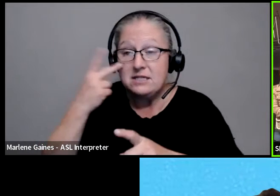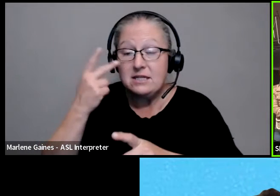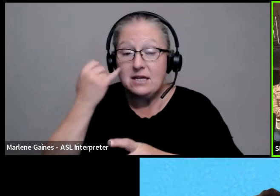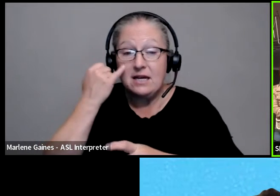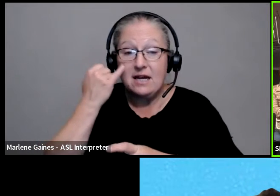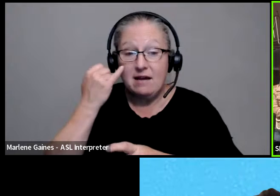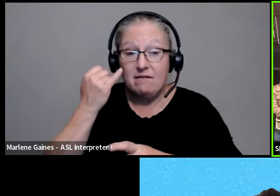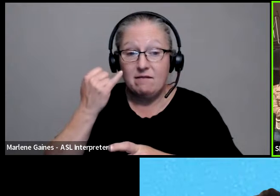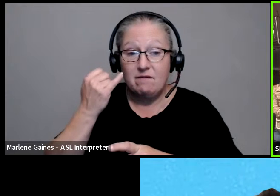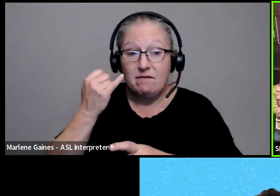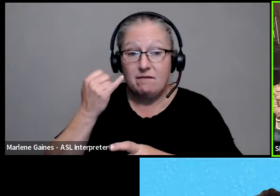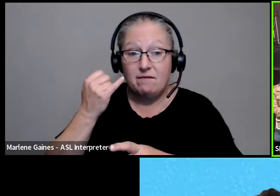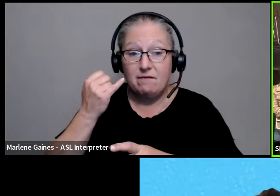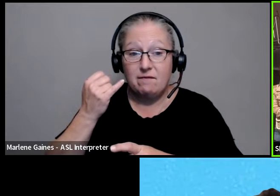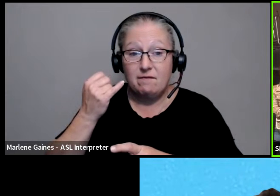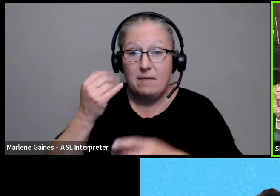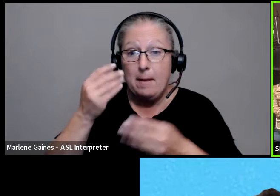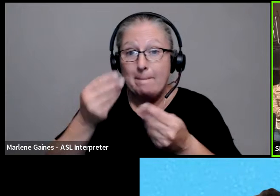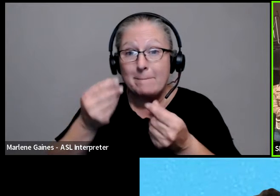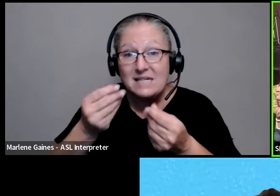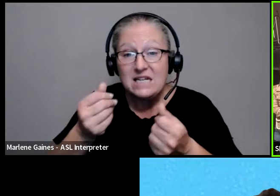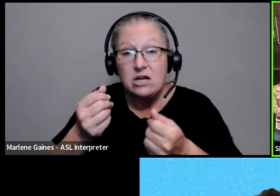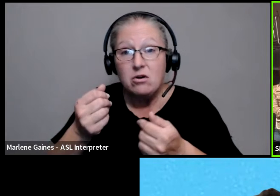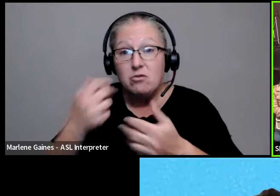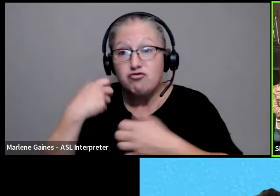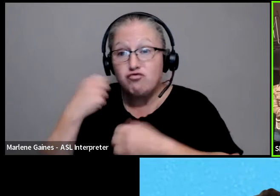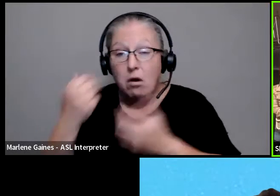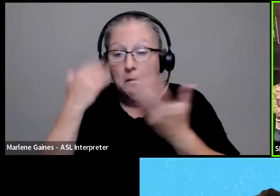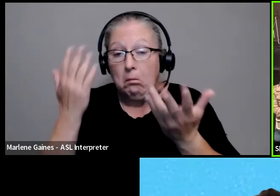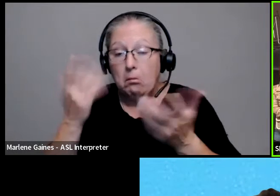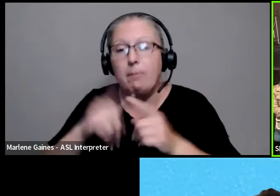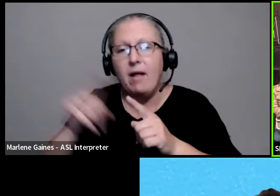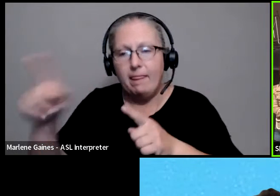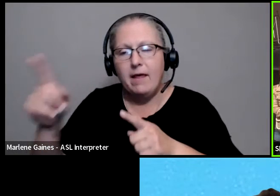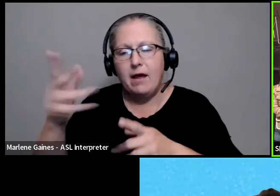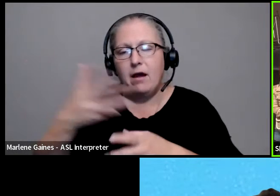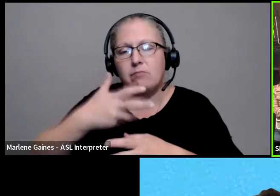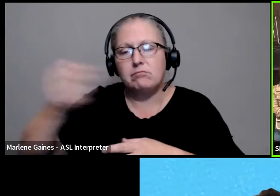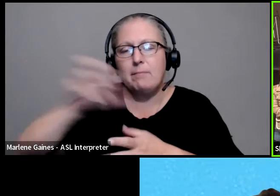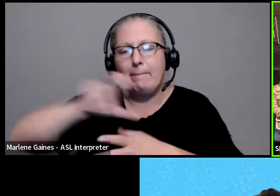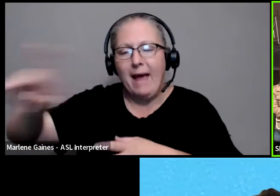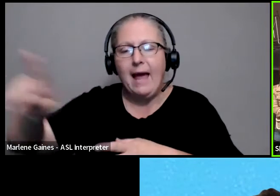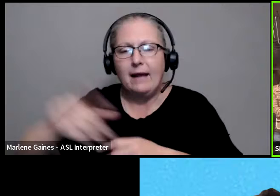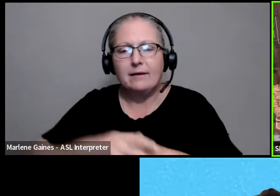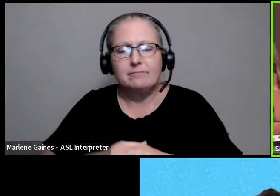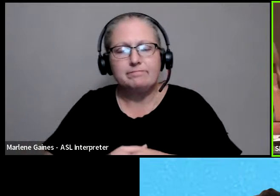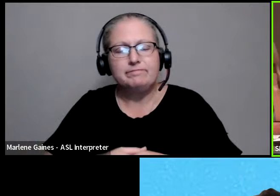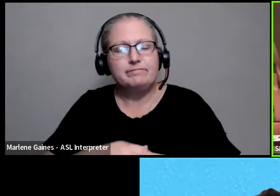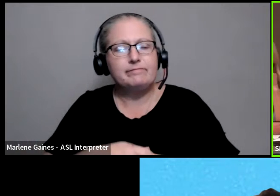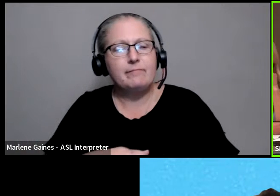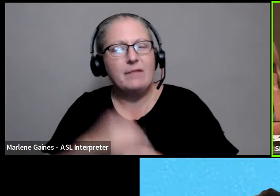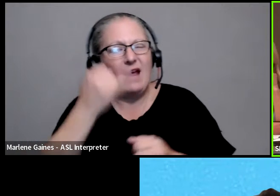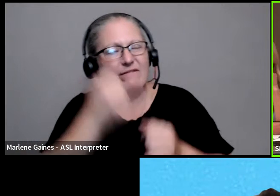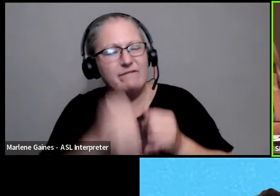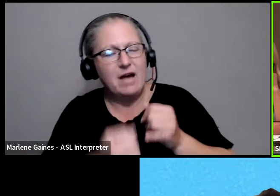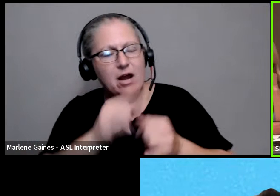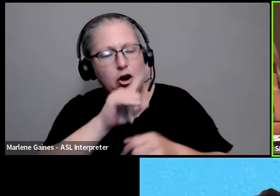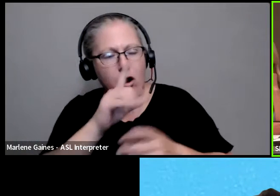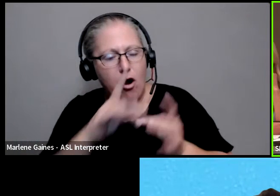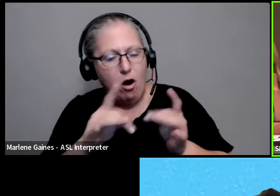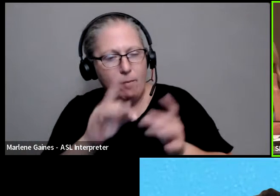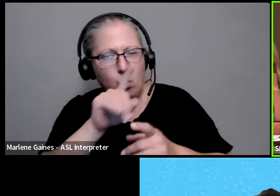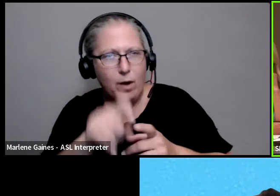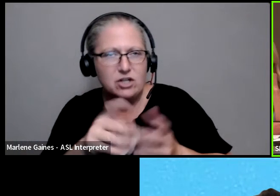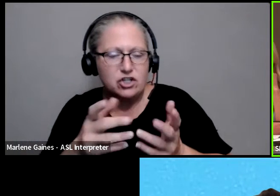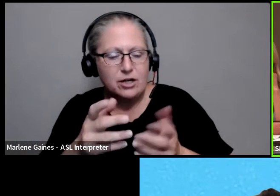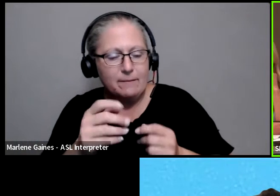know, kind of strength or materials or whatnot, but they do collect them back. Thank you. And then one final comment, or question,